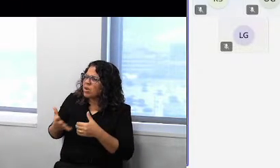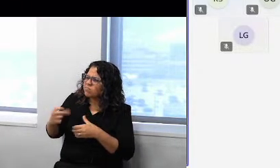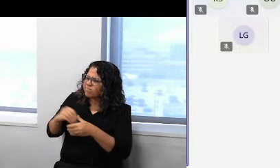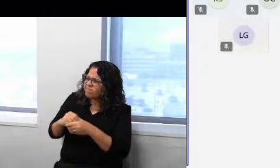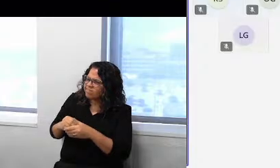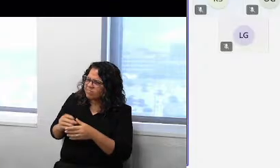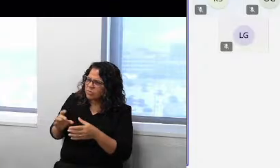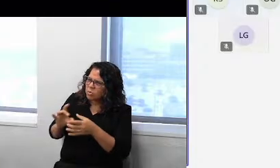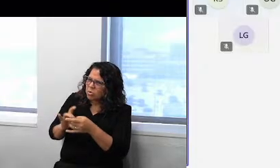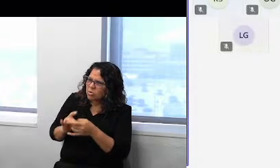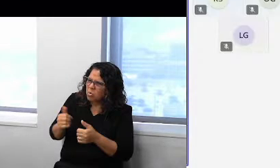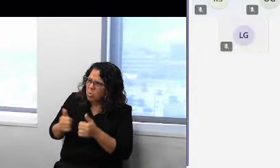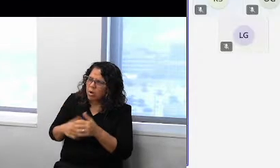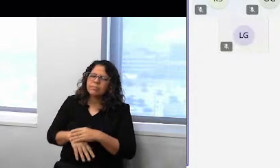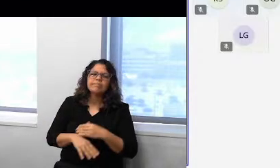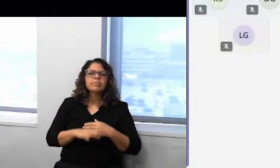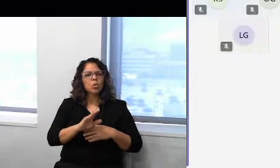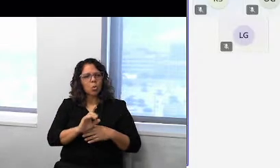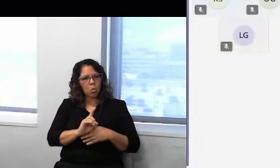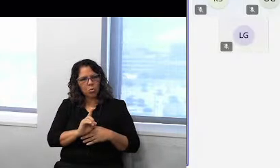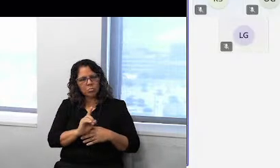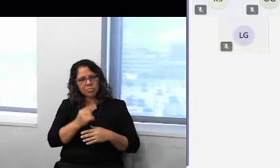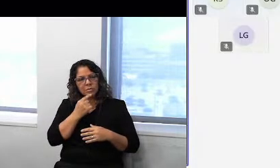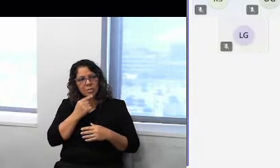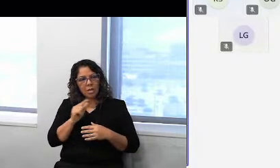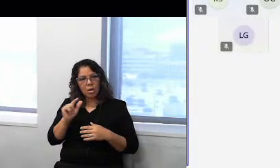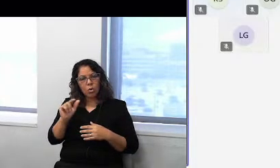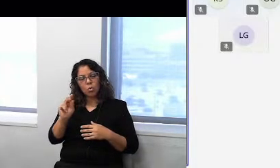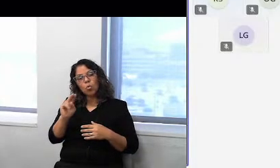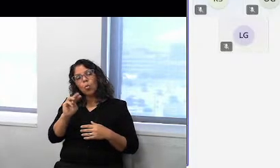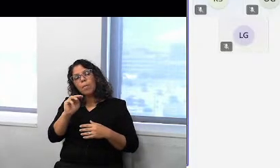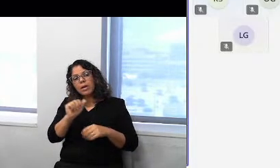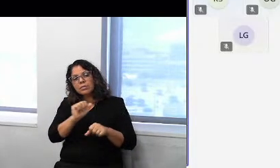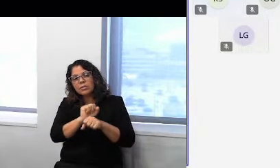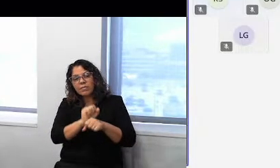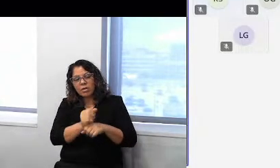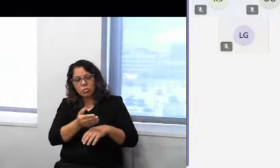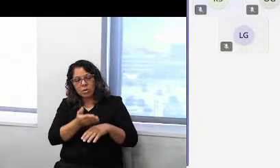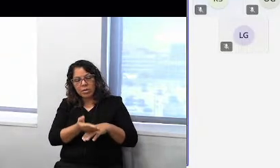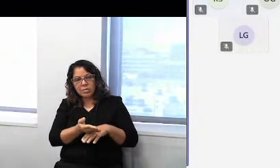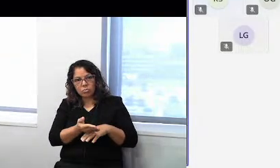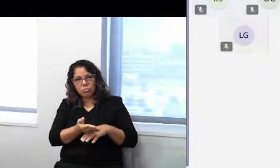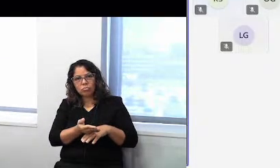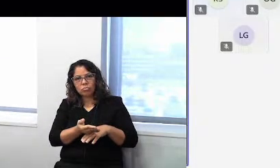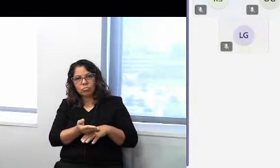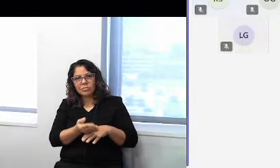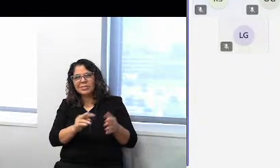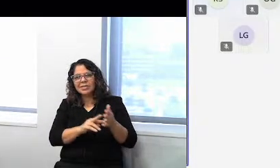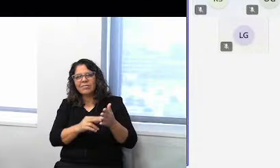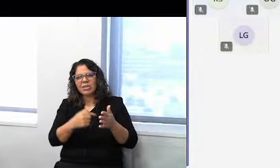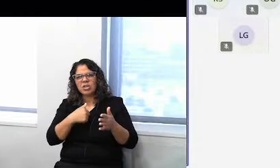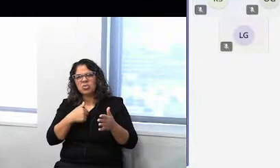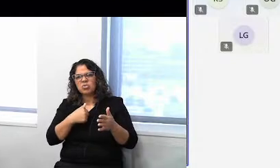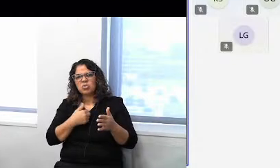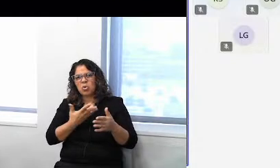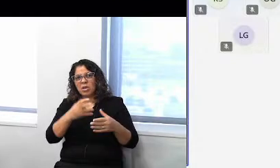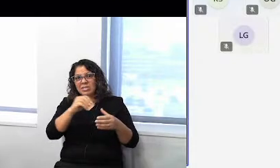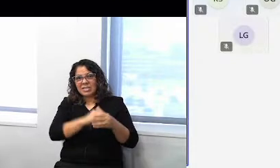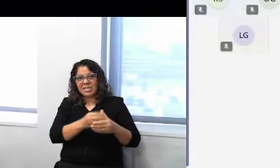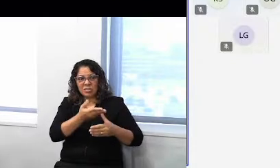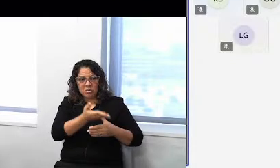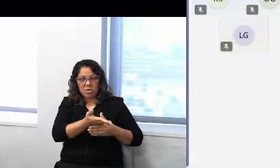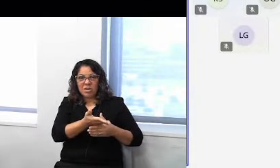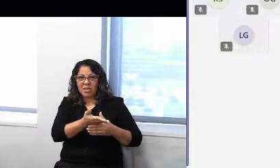when I discussed the Luma was working on it, it's not that I'm personally having this conversation. I do not have the details of the projects to answer what you're asking